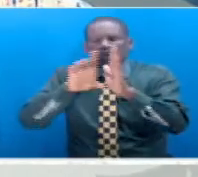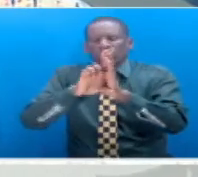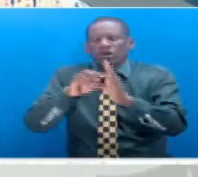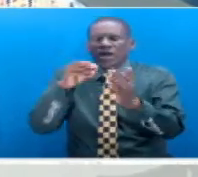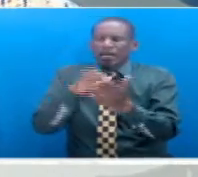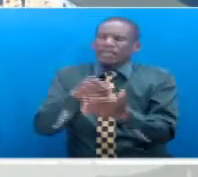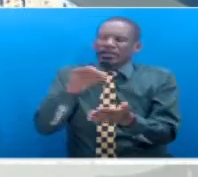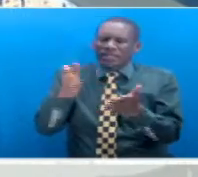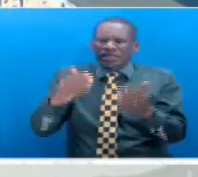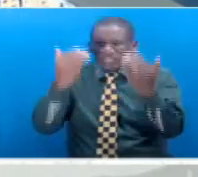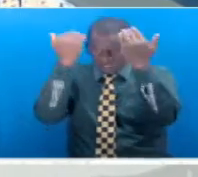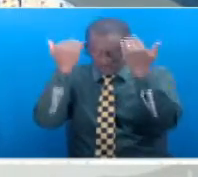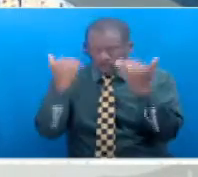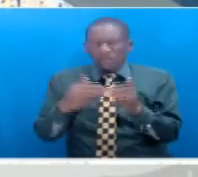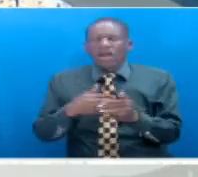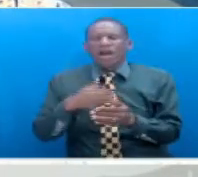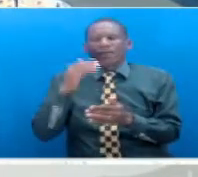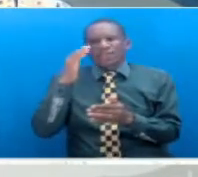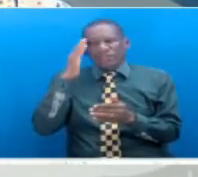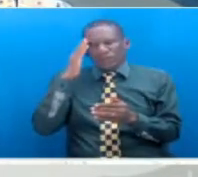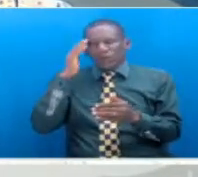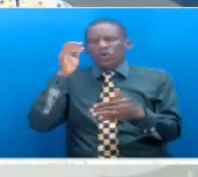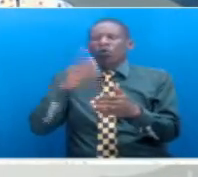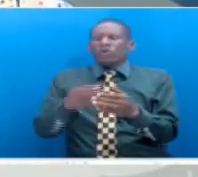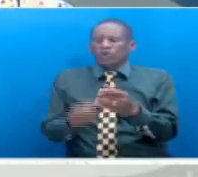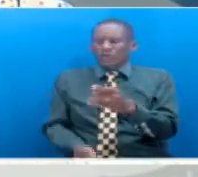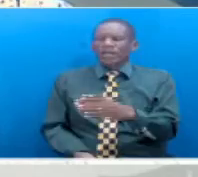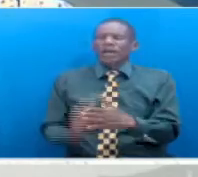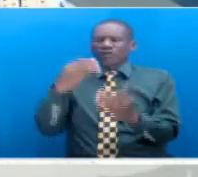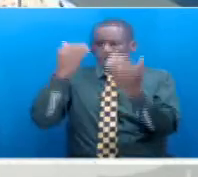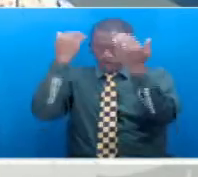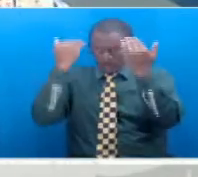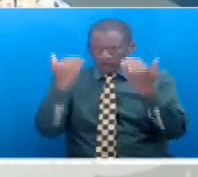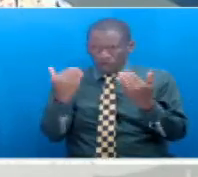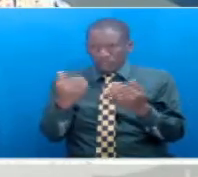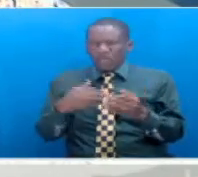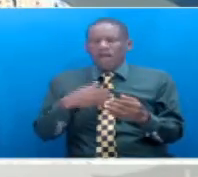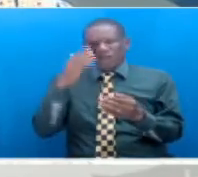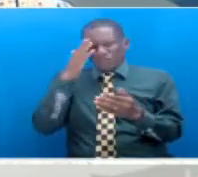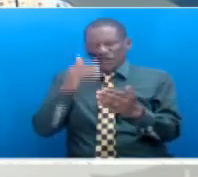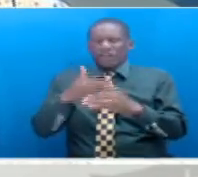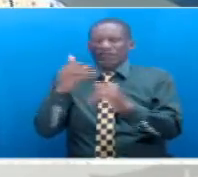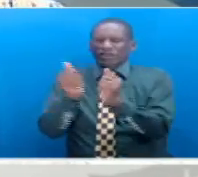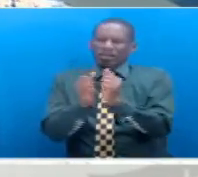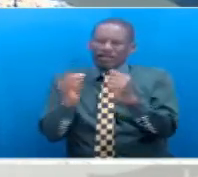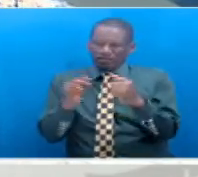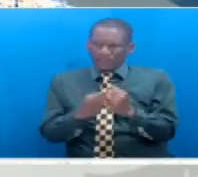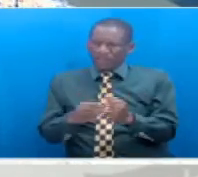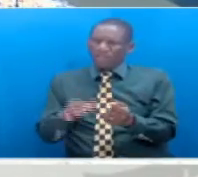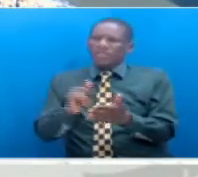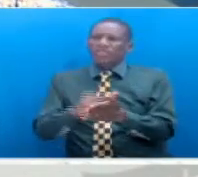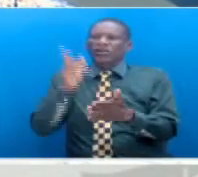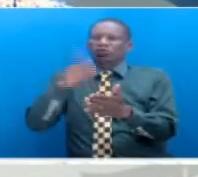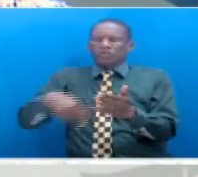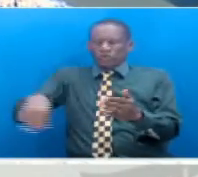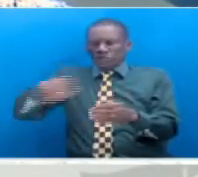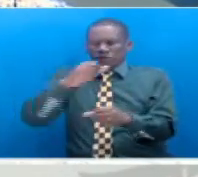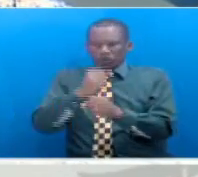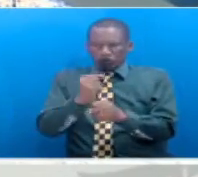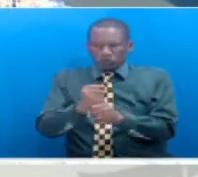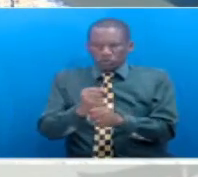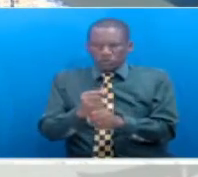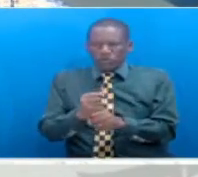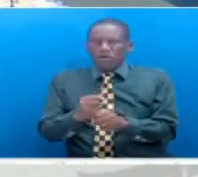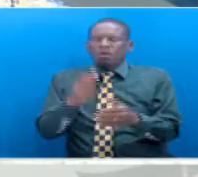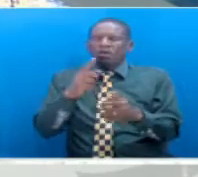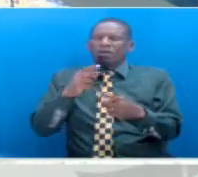in court, and I think whatever will come out, I think after 18th, that is what we are going by. Okay. But